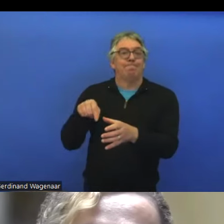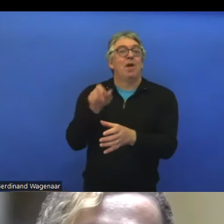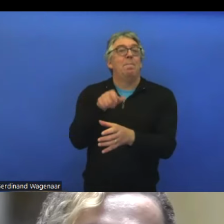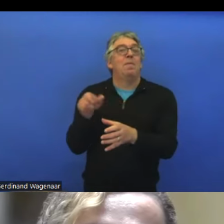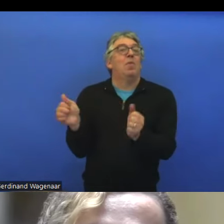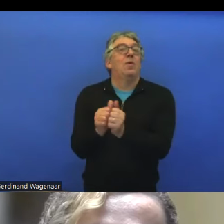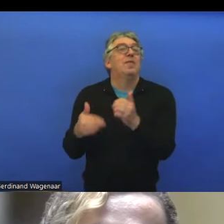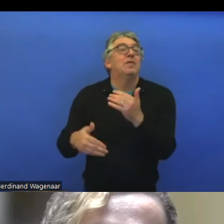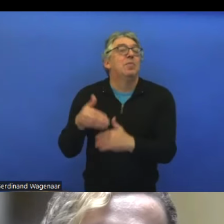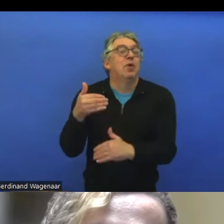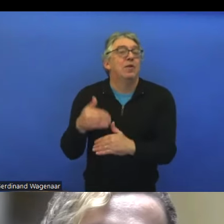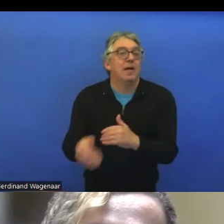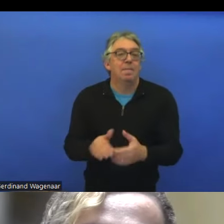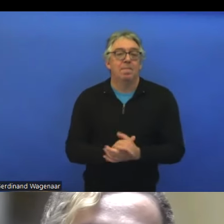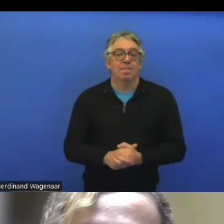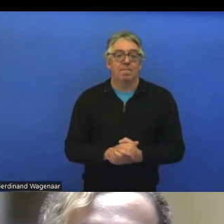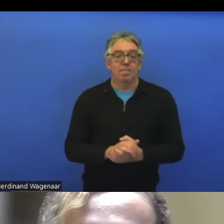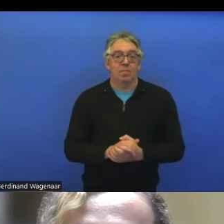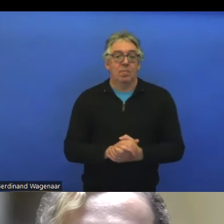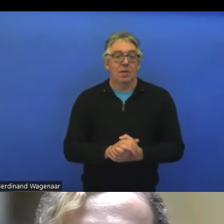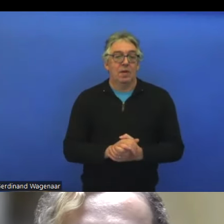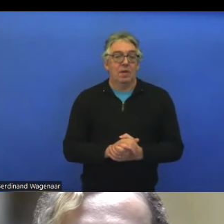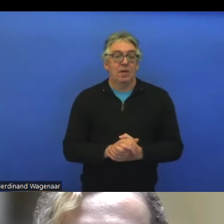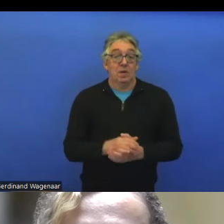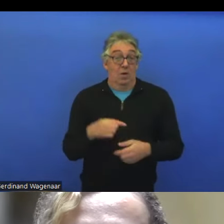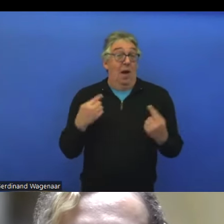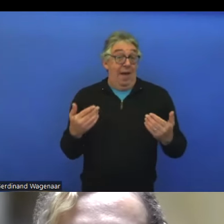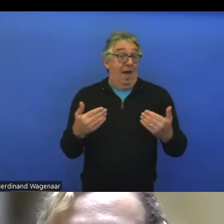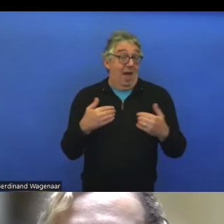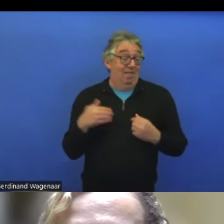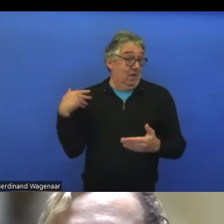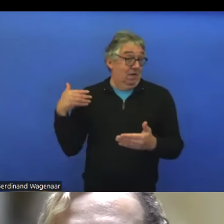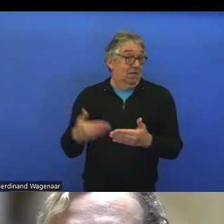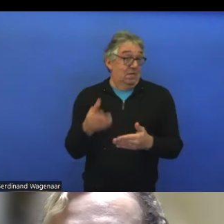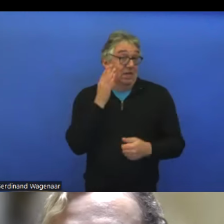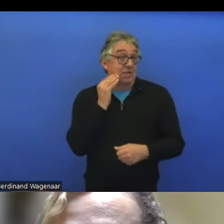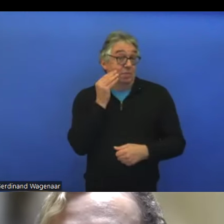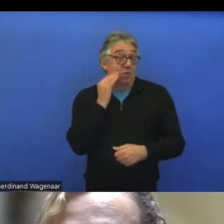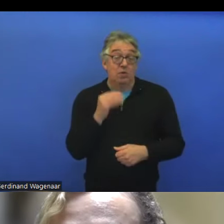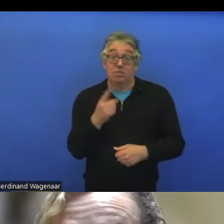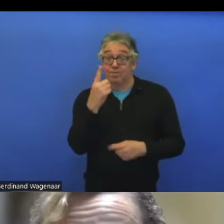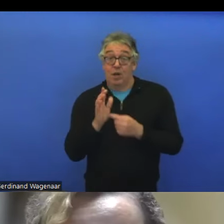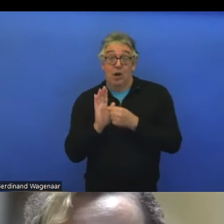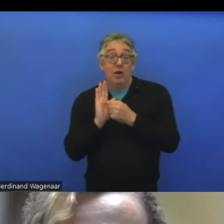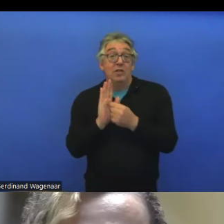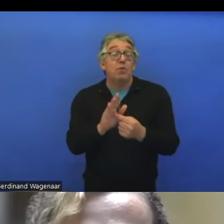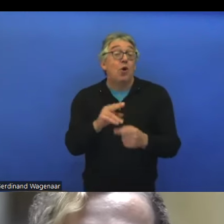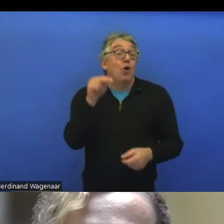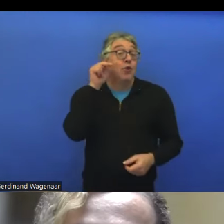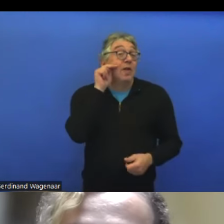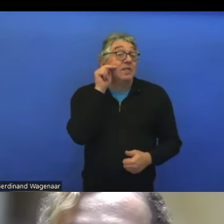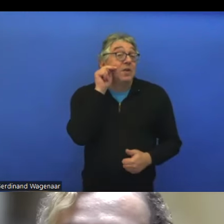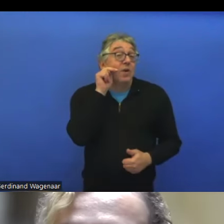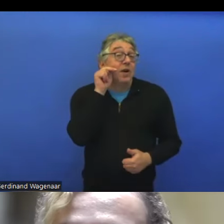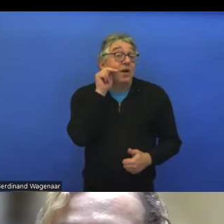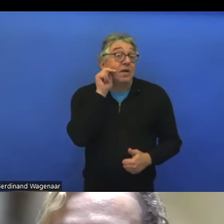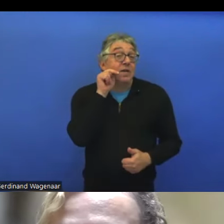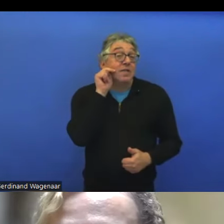This is the case. So we came across some example in Nigeria,